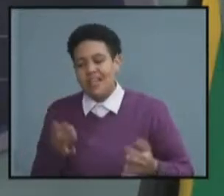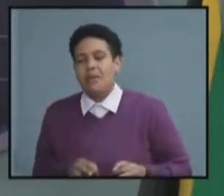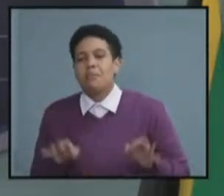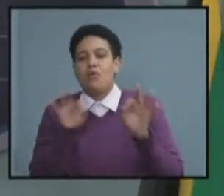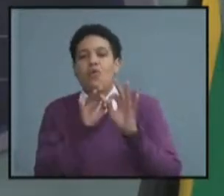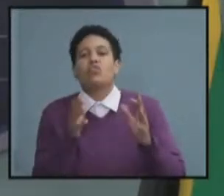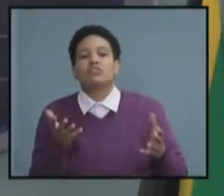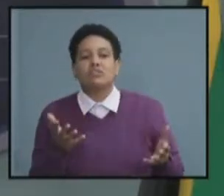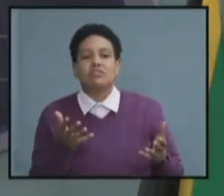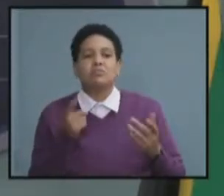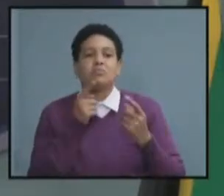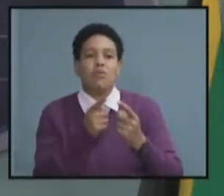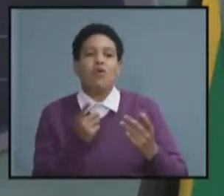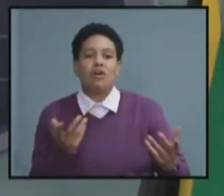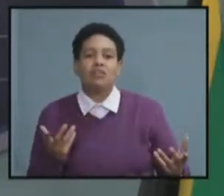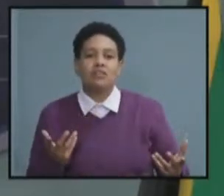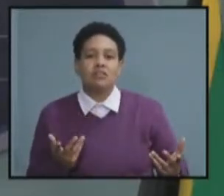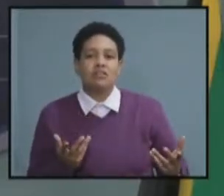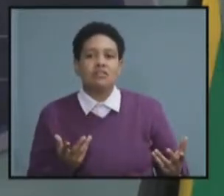important thing